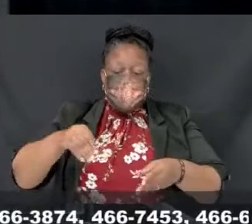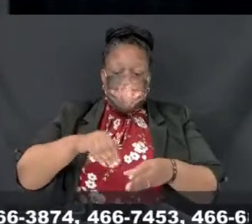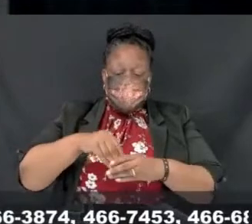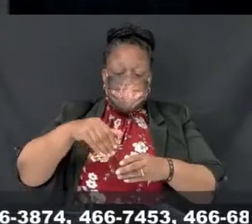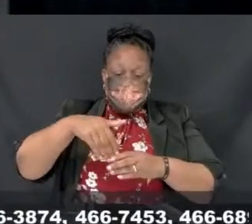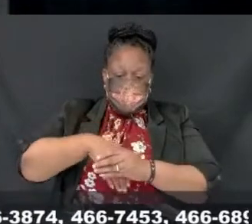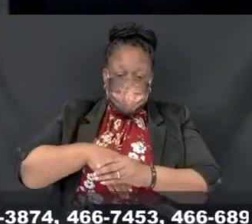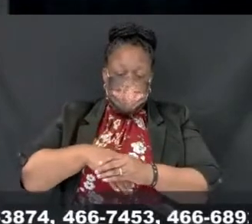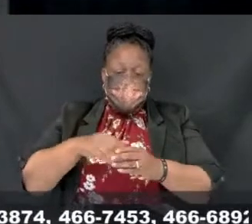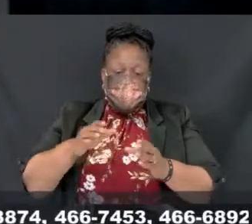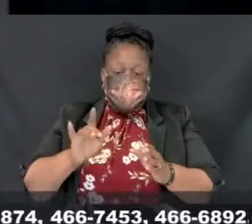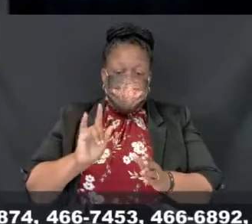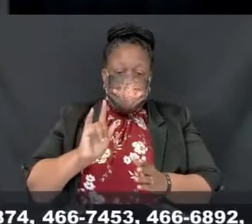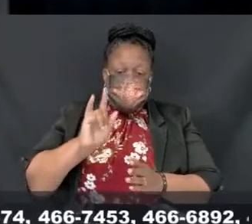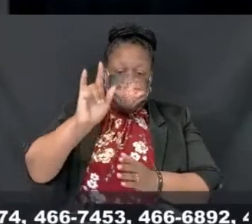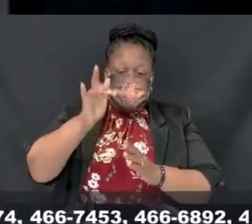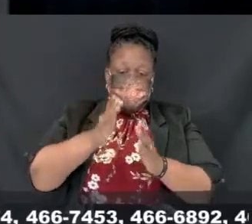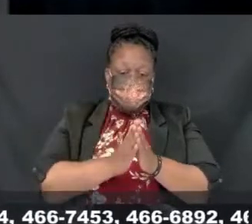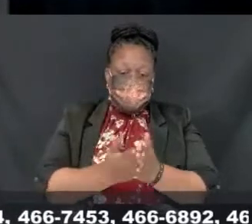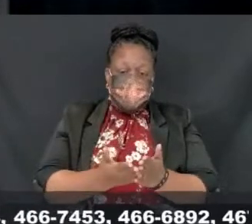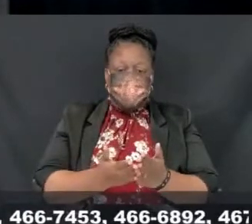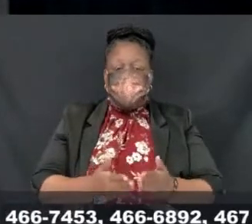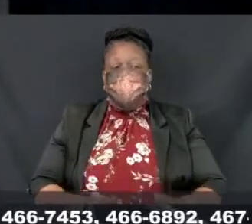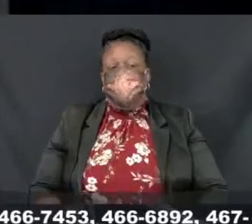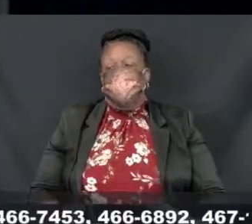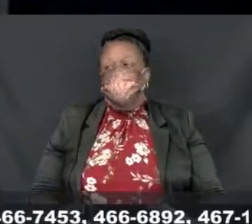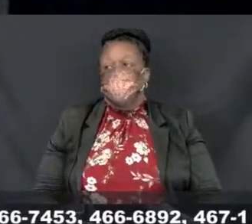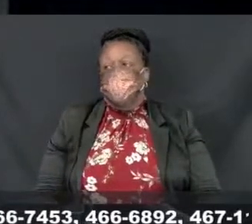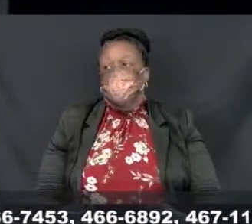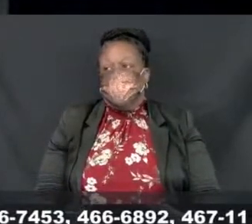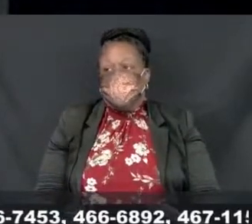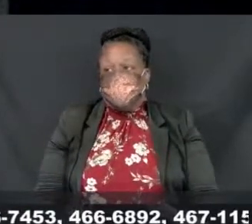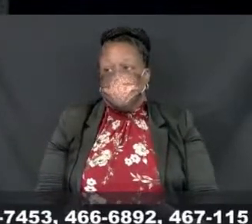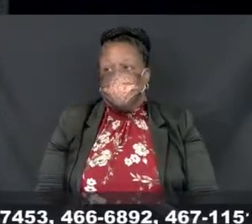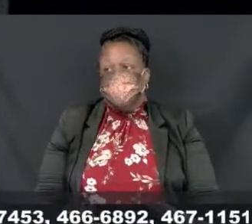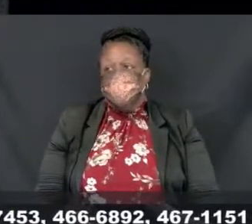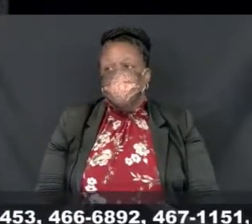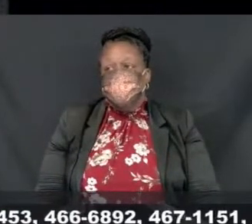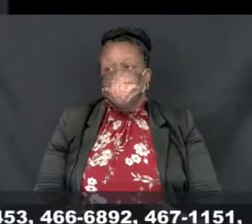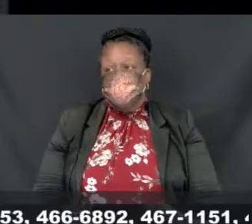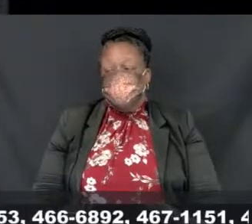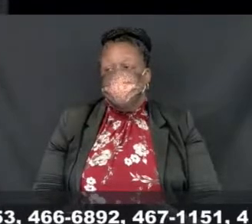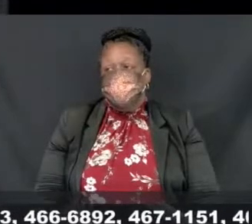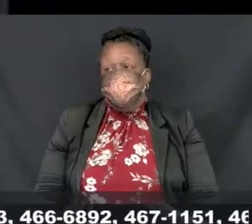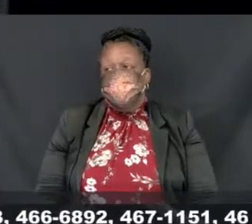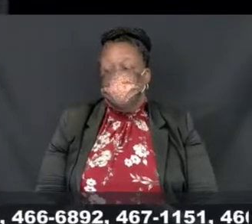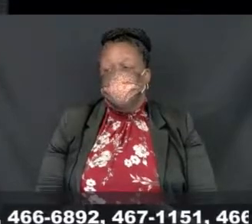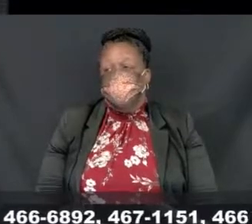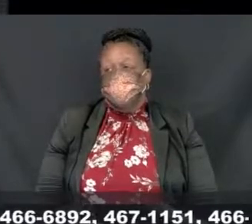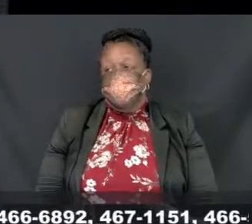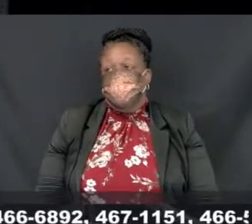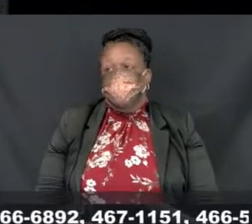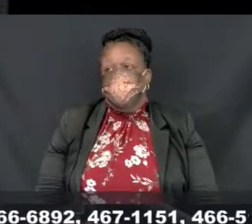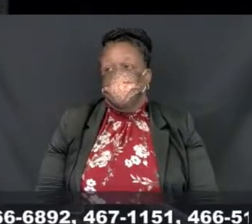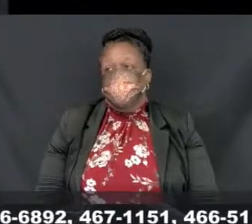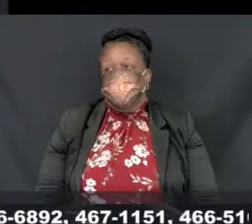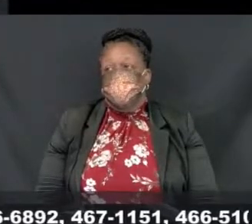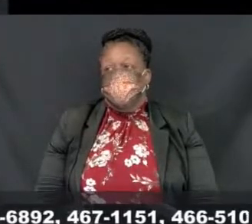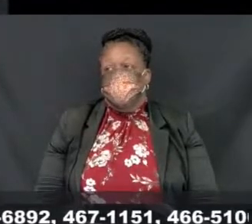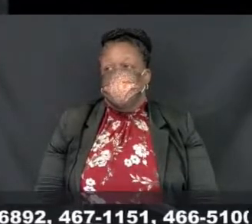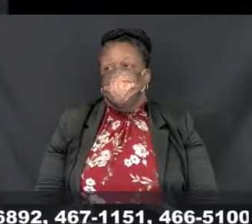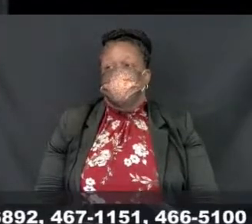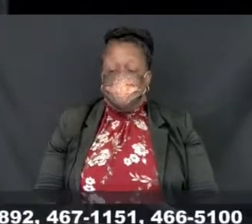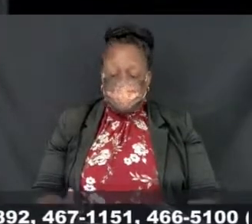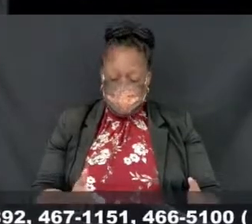show it at the agent, by the agent's desk. If you don't have it, if you arrive with it, then we put you in the